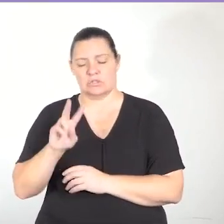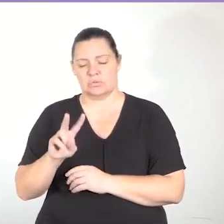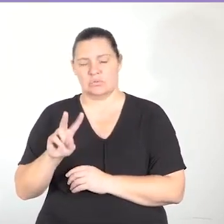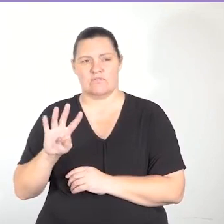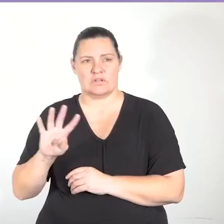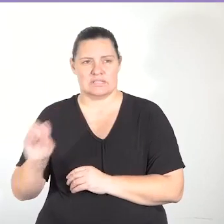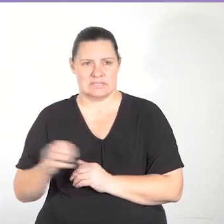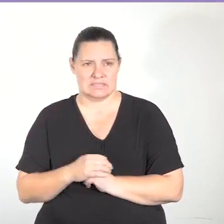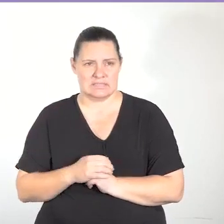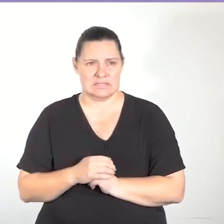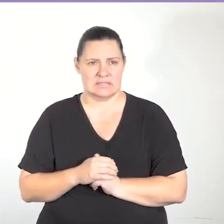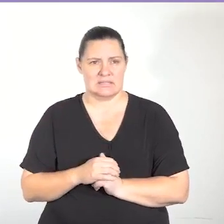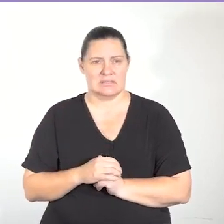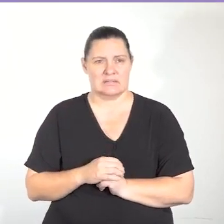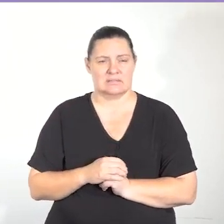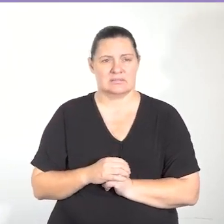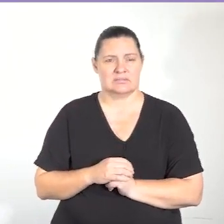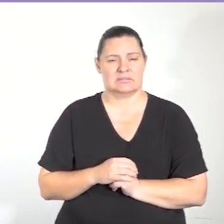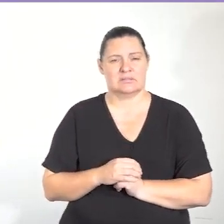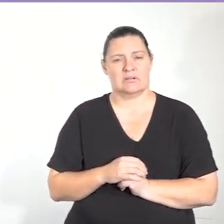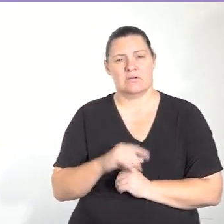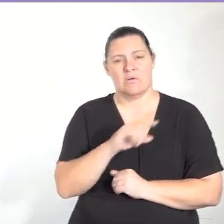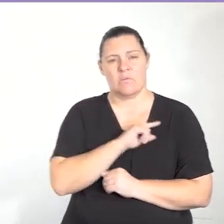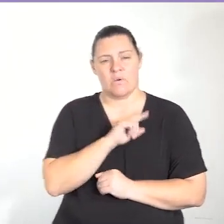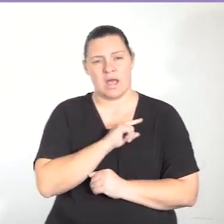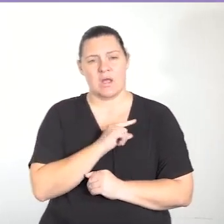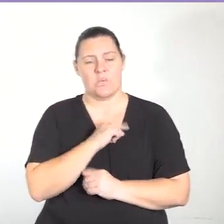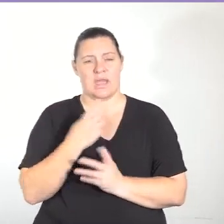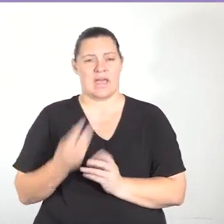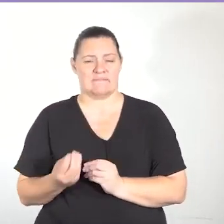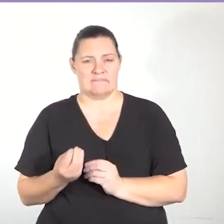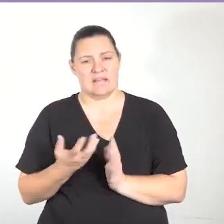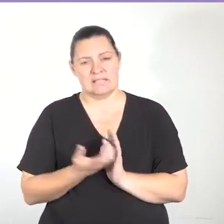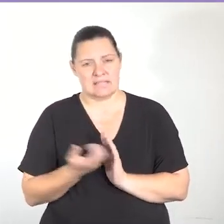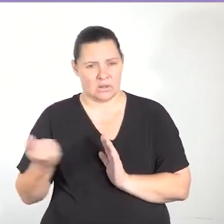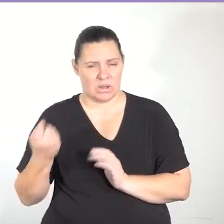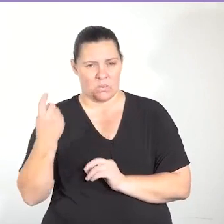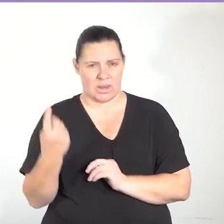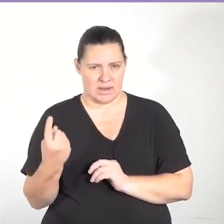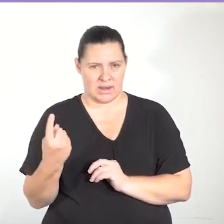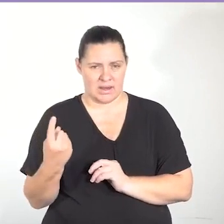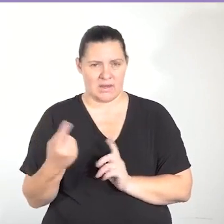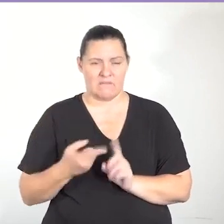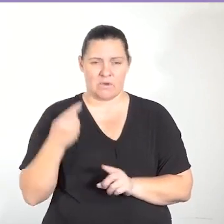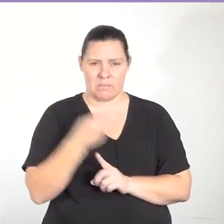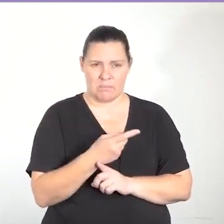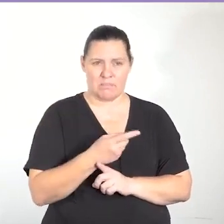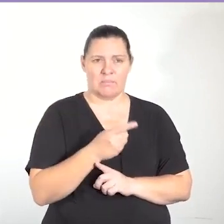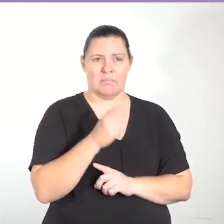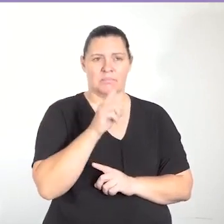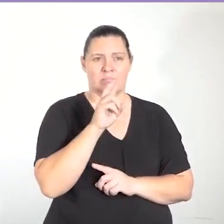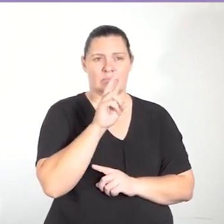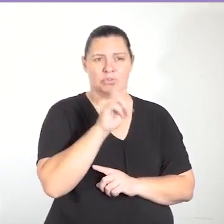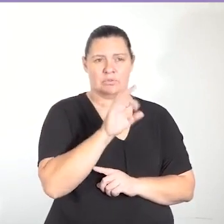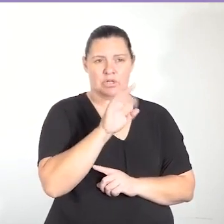is 240. So because we have taken away 1 from the 231